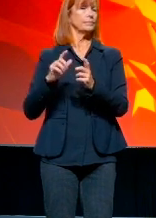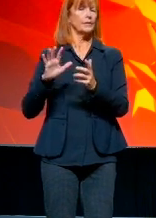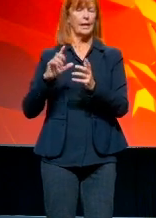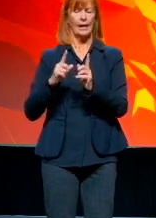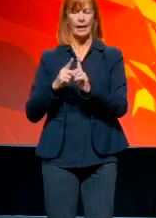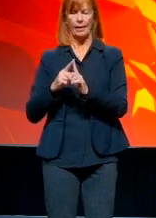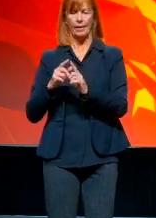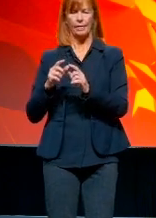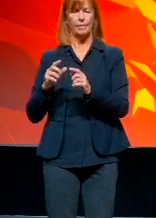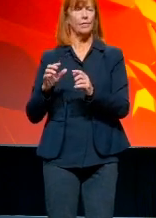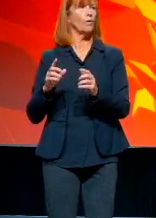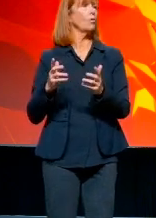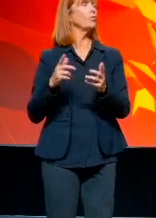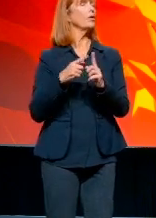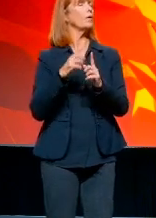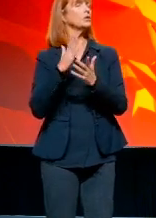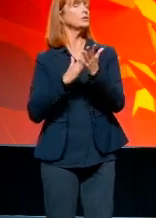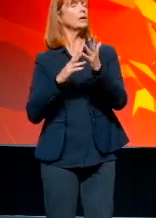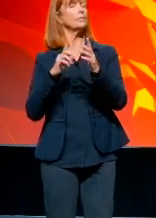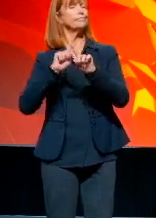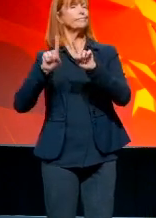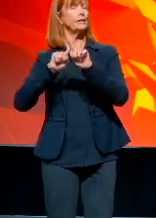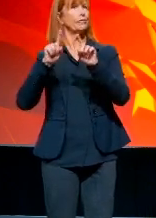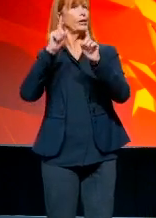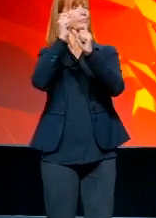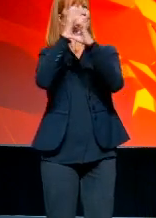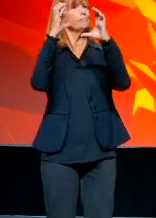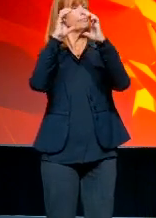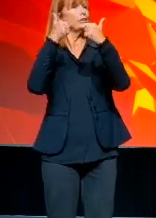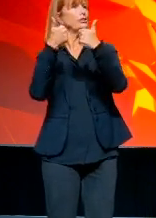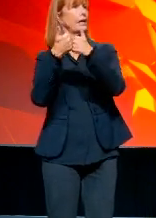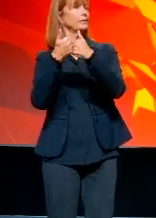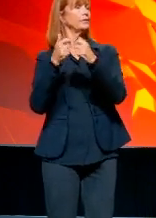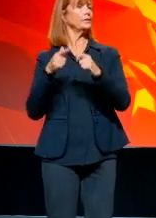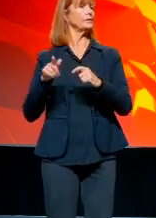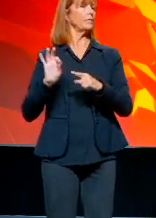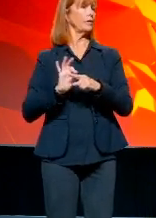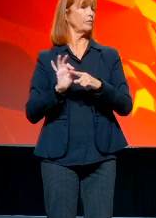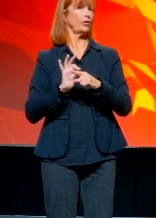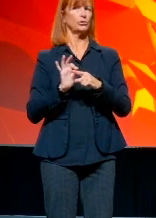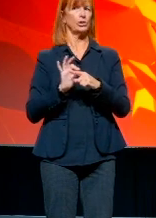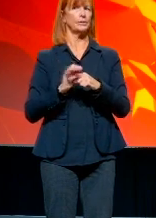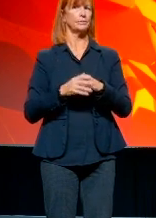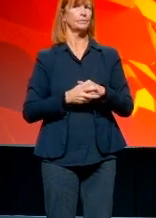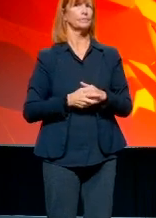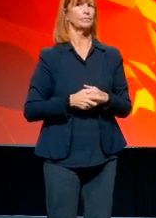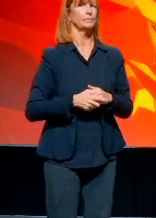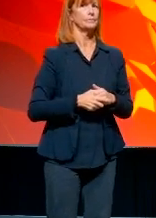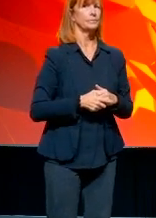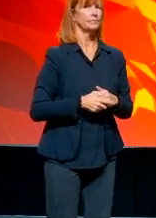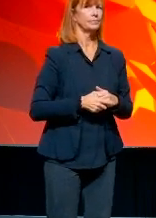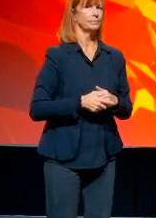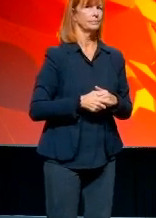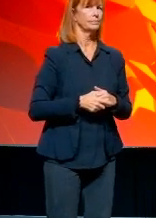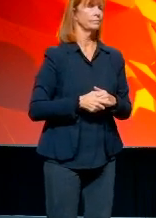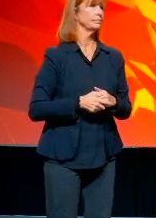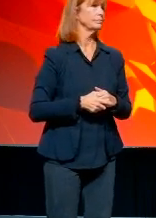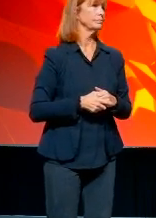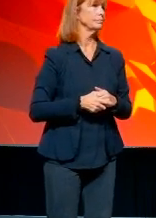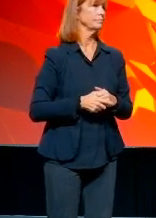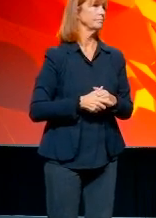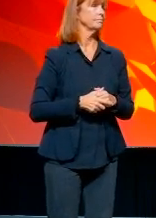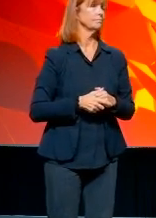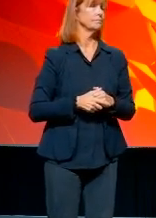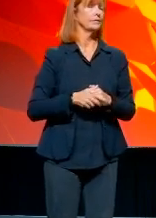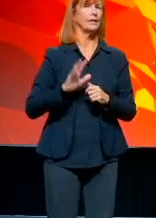a human nutcracker, right? So and all the kind of functional safety aspects are going to be super critical. So that leads to